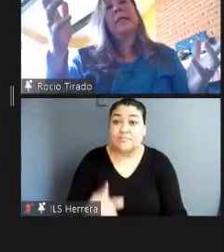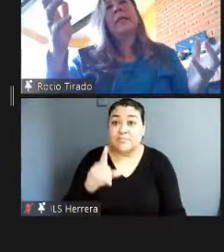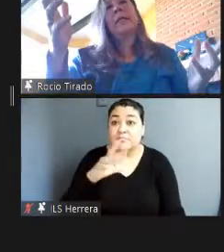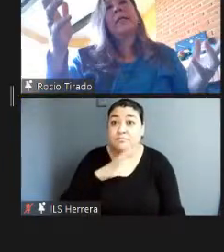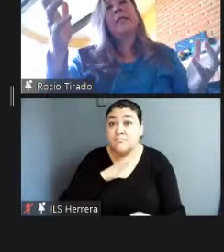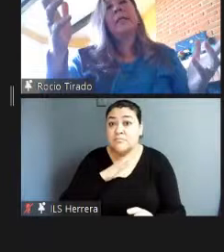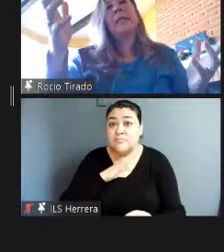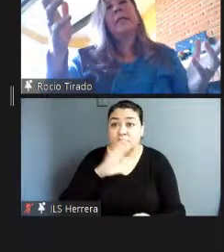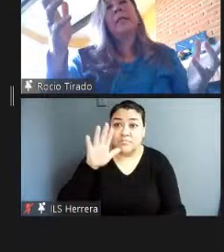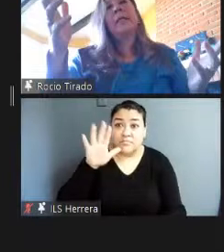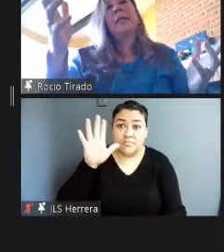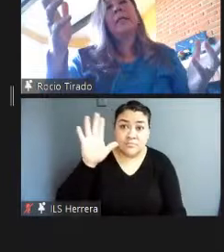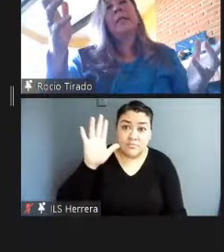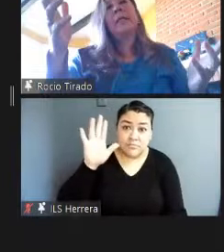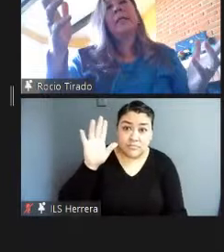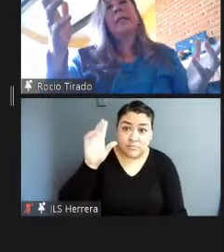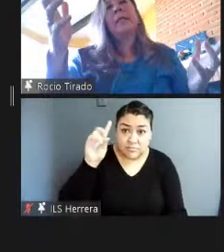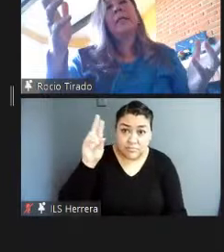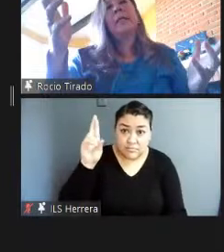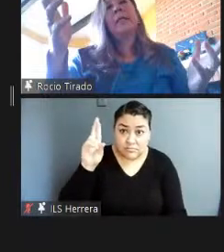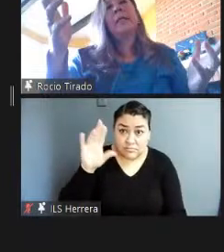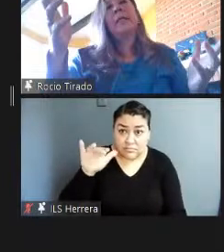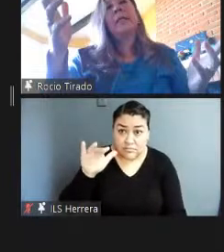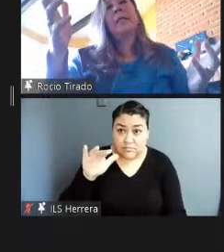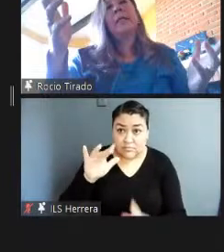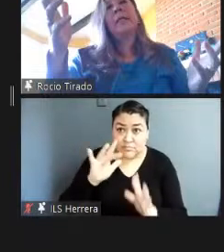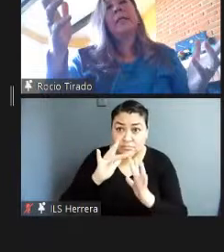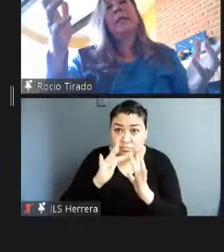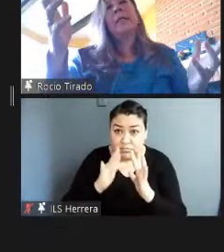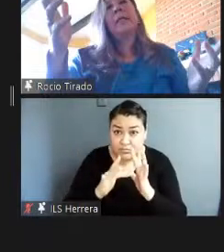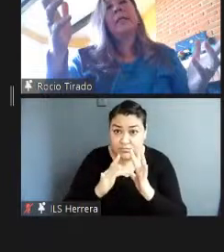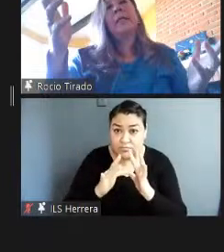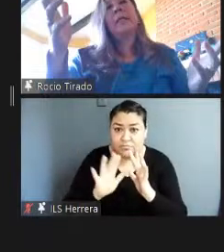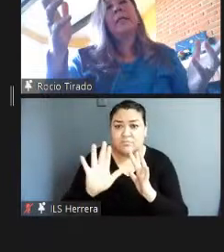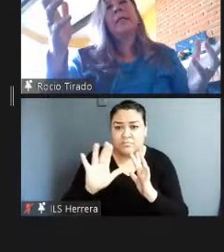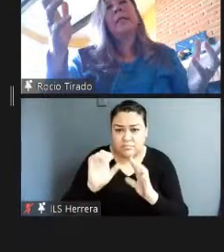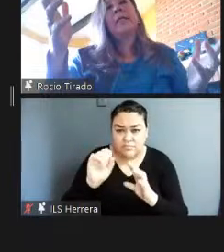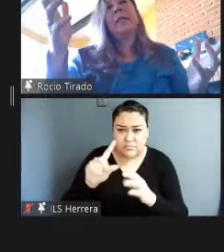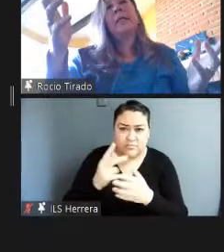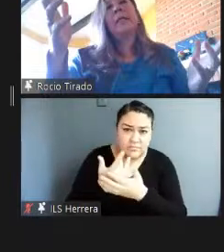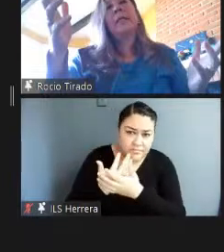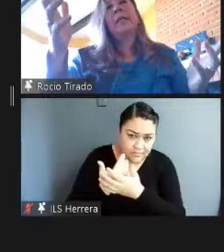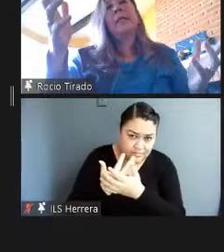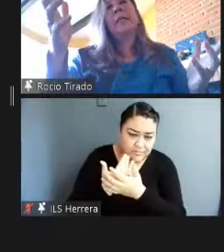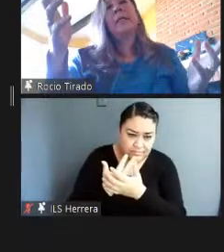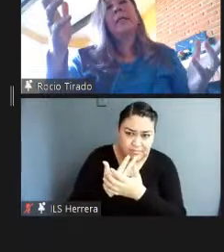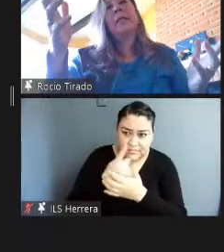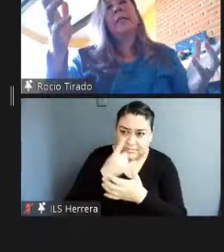I guess we have lost Dr. Tirado.